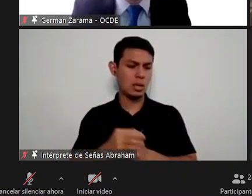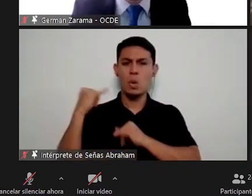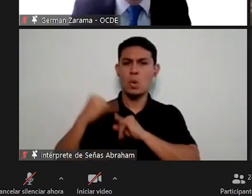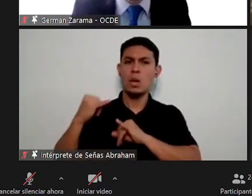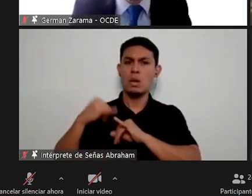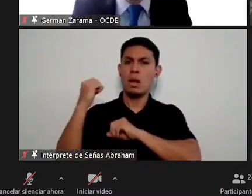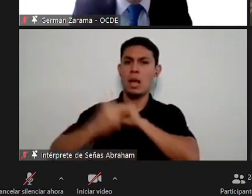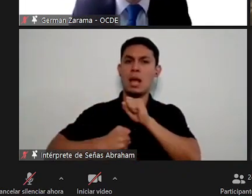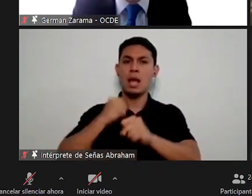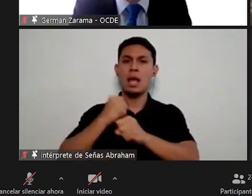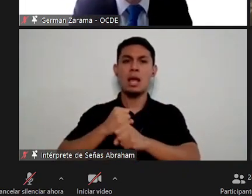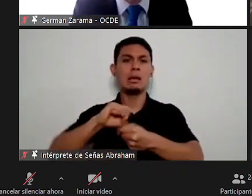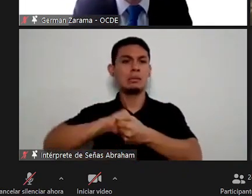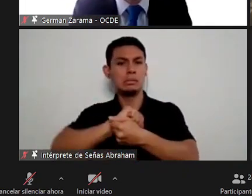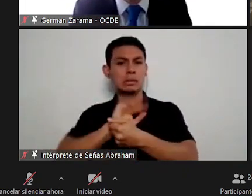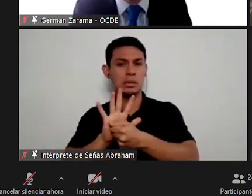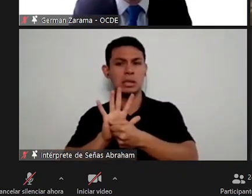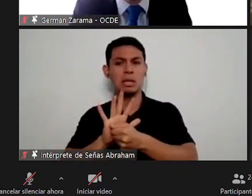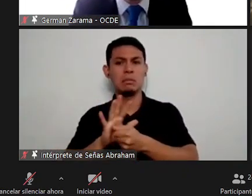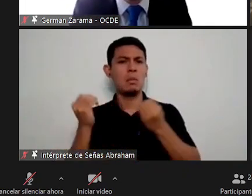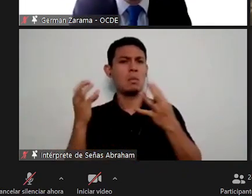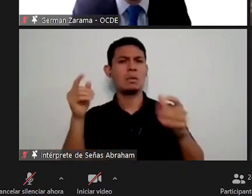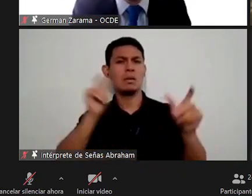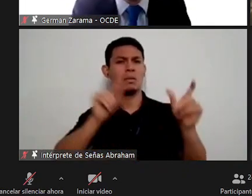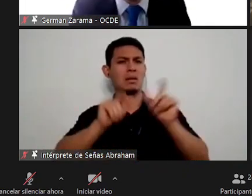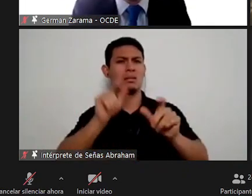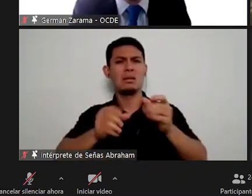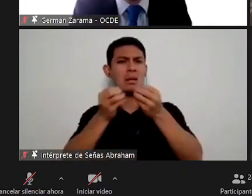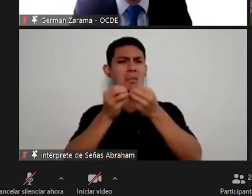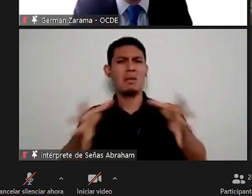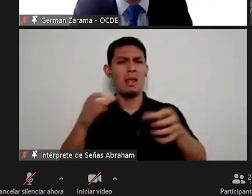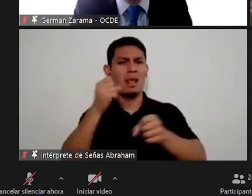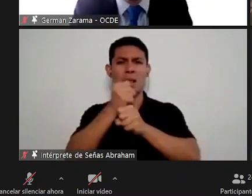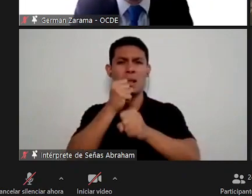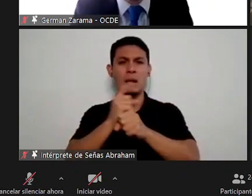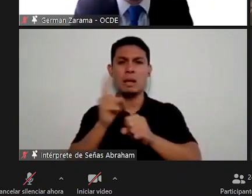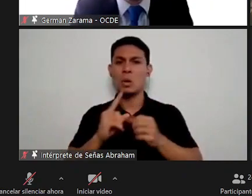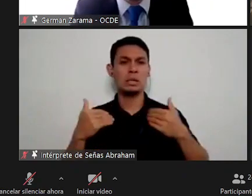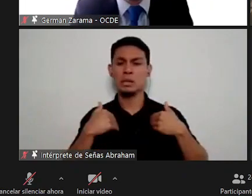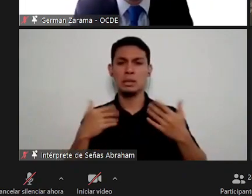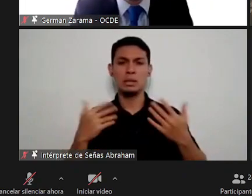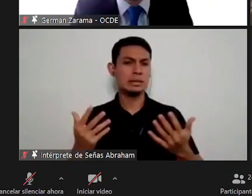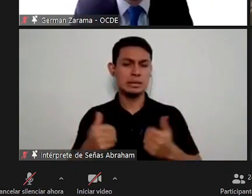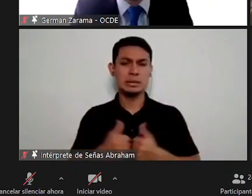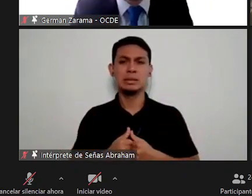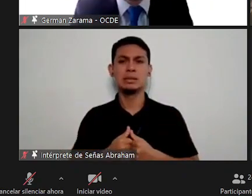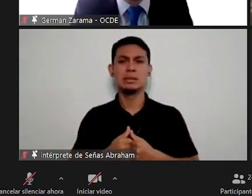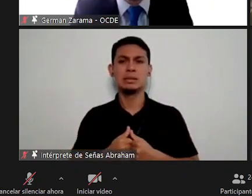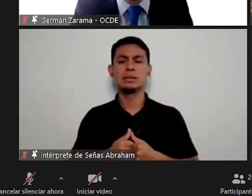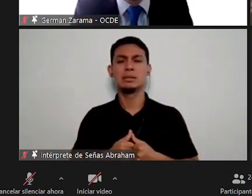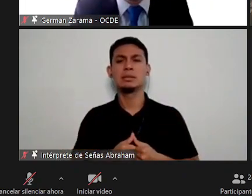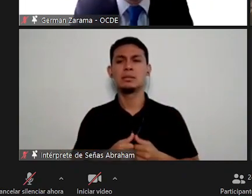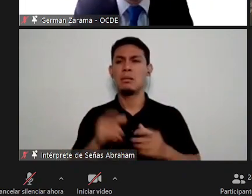we have seen this in the last year of pandava mecca where many people lost their jobs